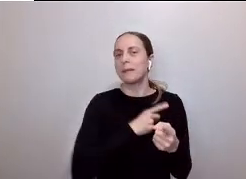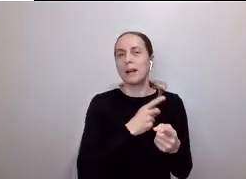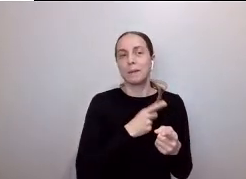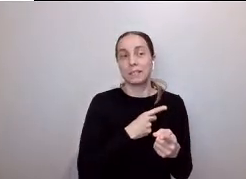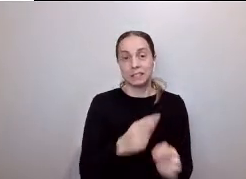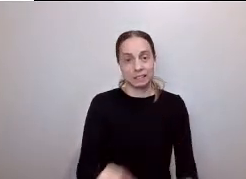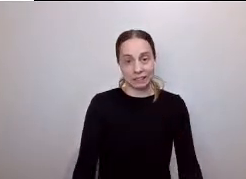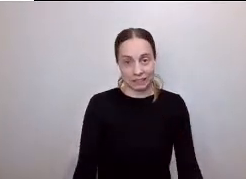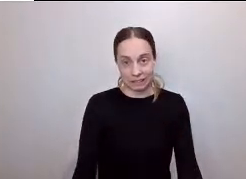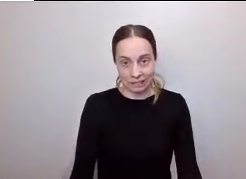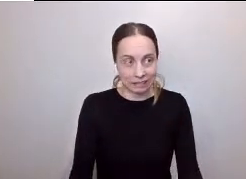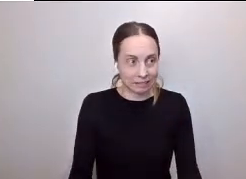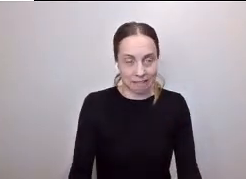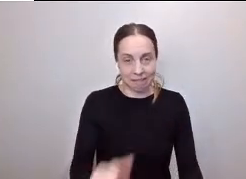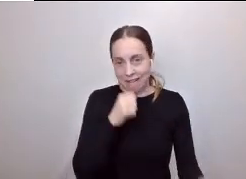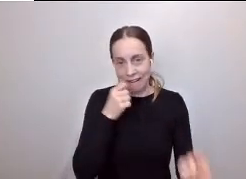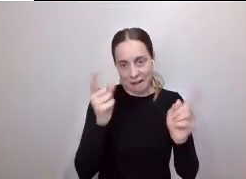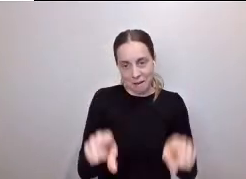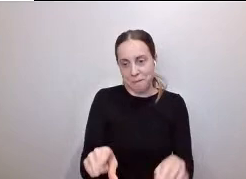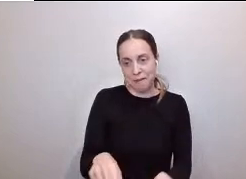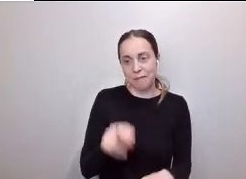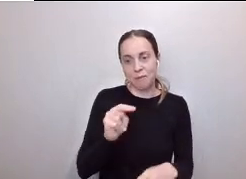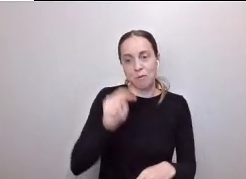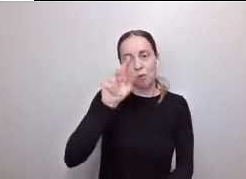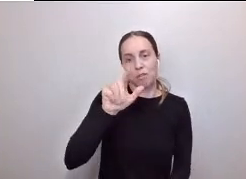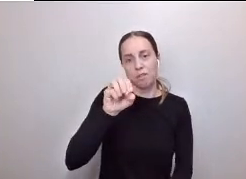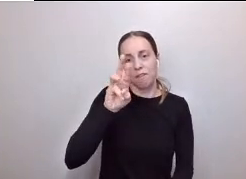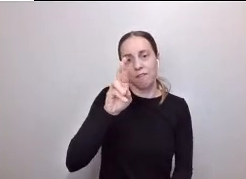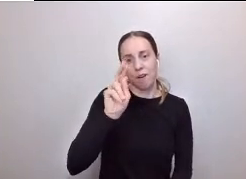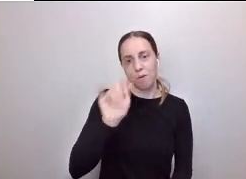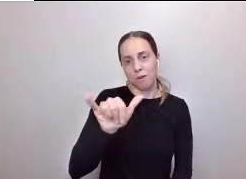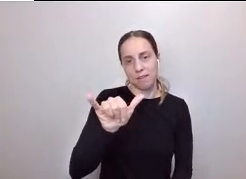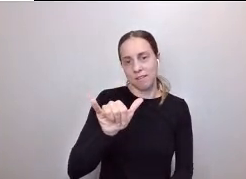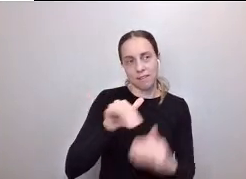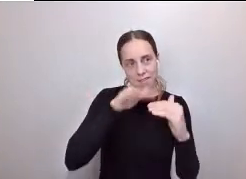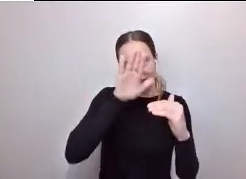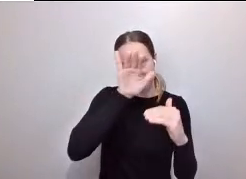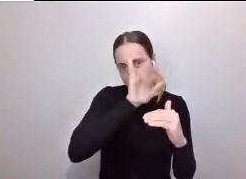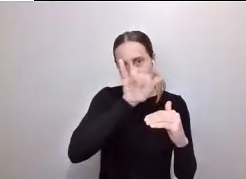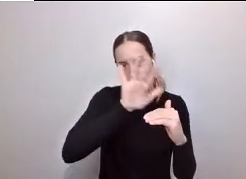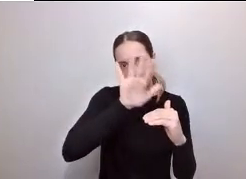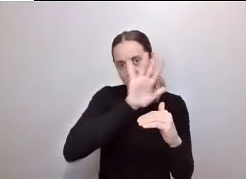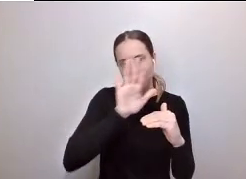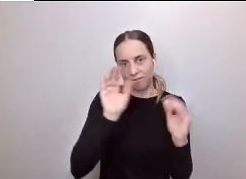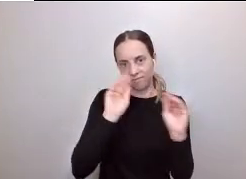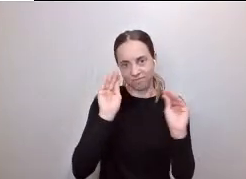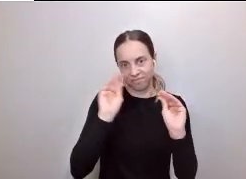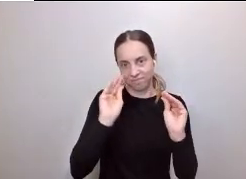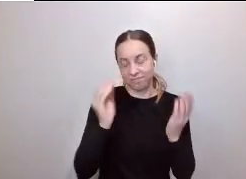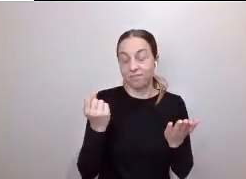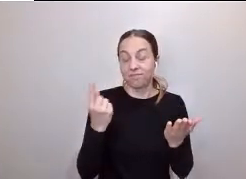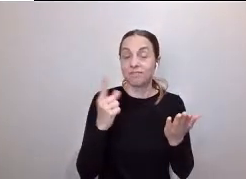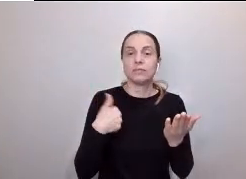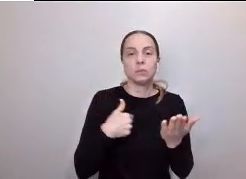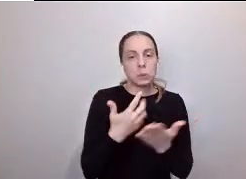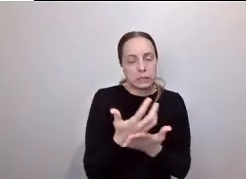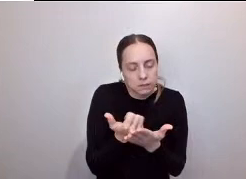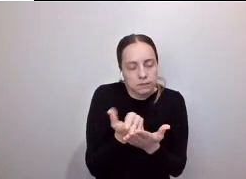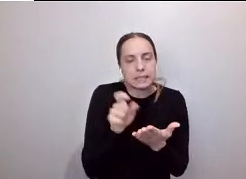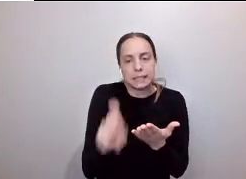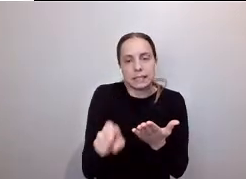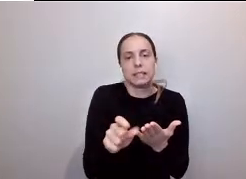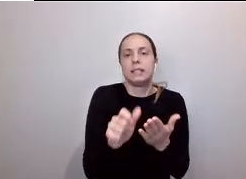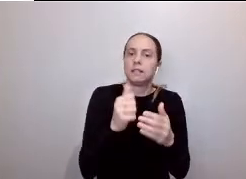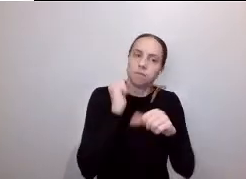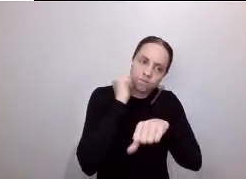is a very, very desperately needed food shelf. It is a permanent food shelf. And what's even better about it and